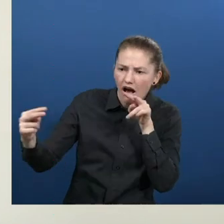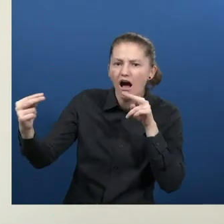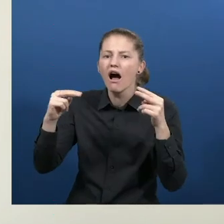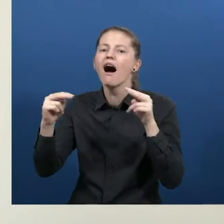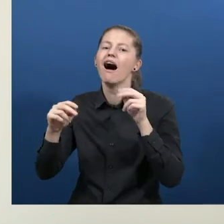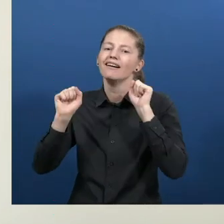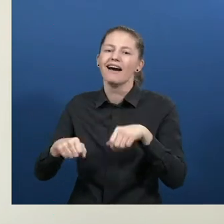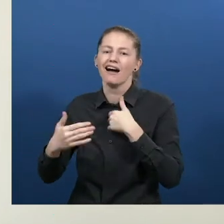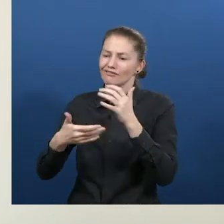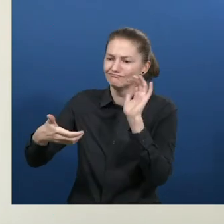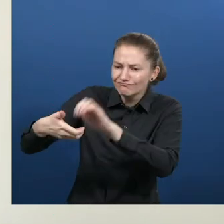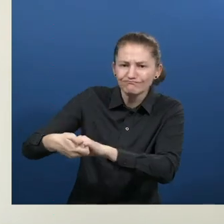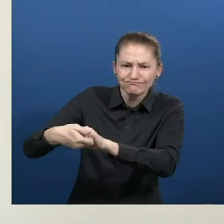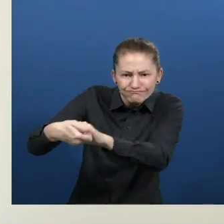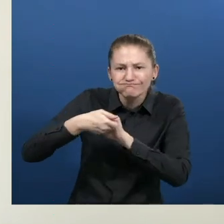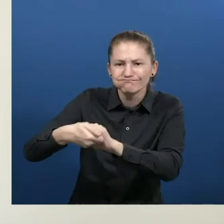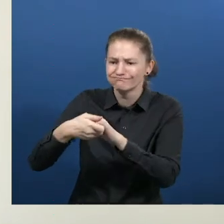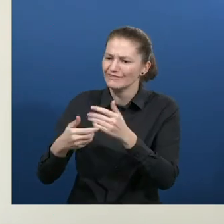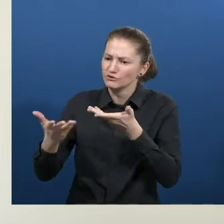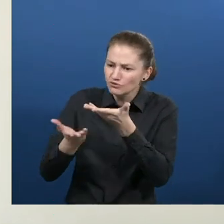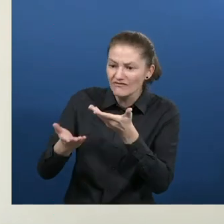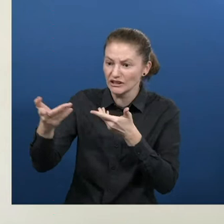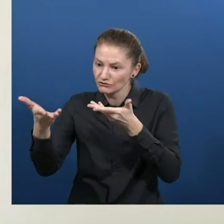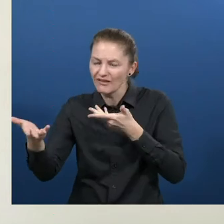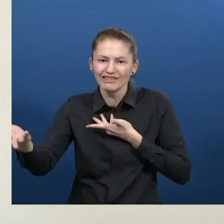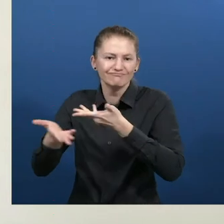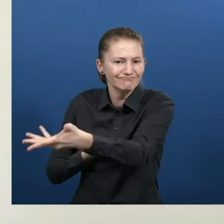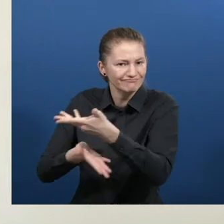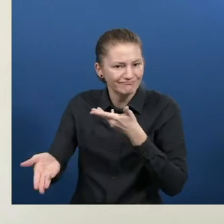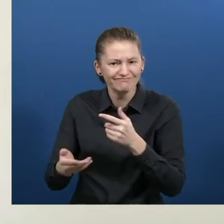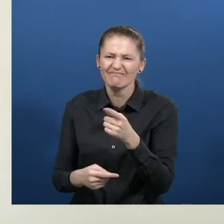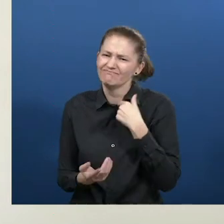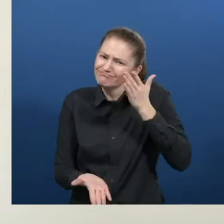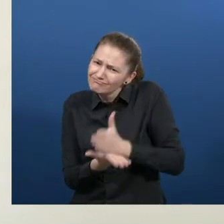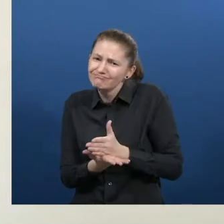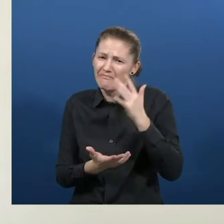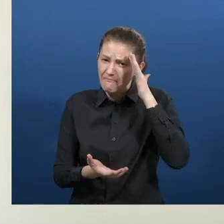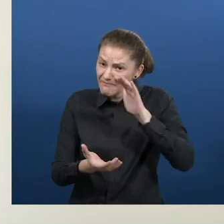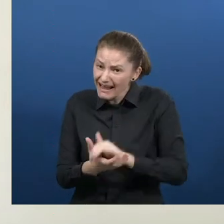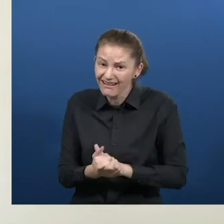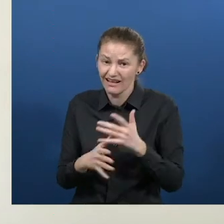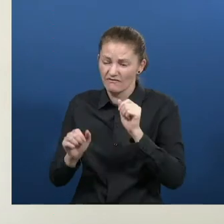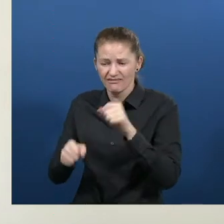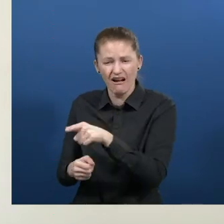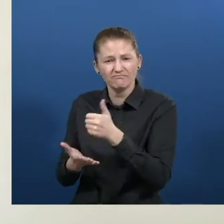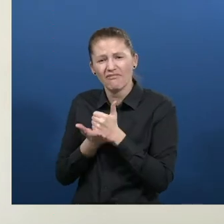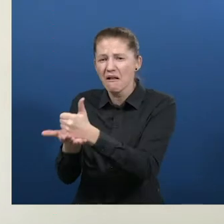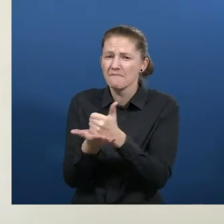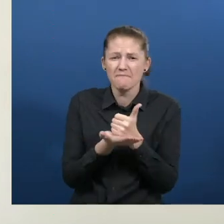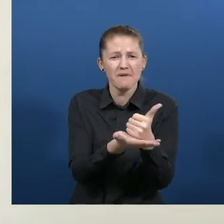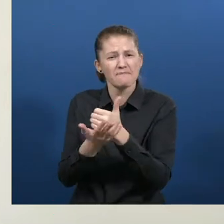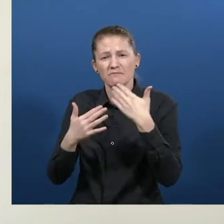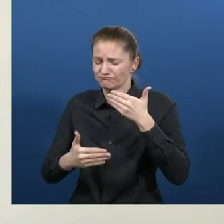that all these will help us move forward in a sustainable way so we can achieve an even bigger impact and